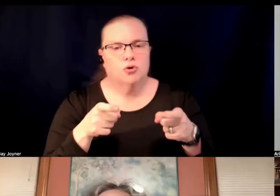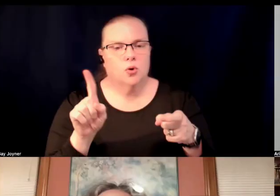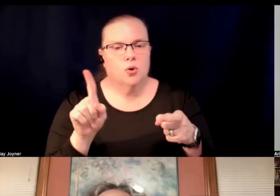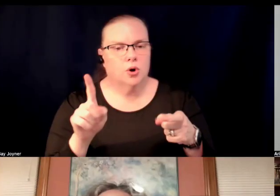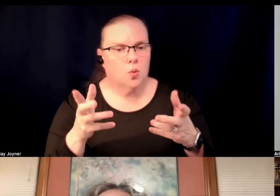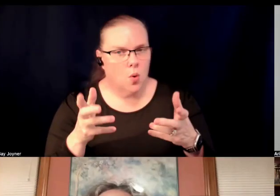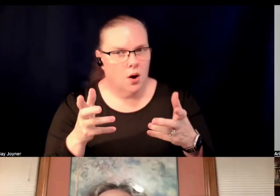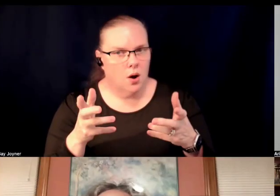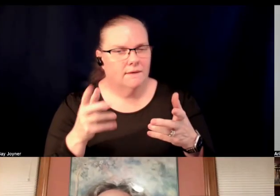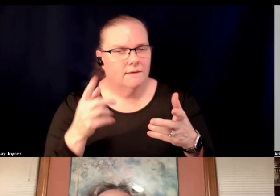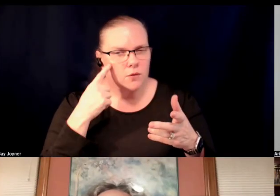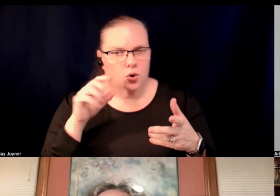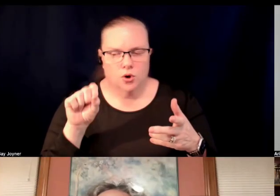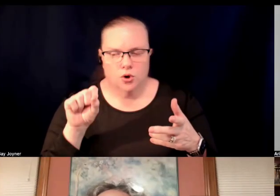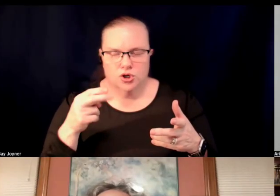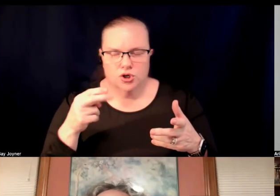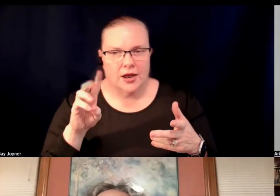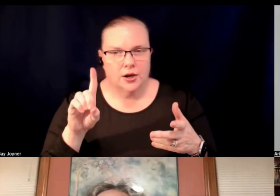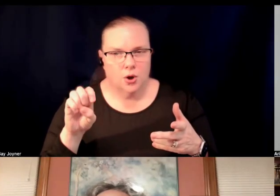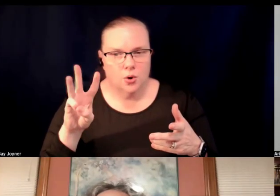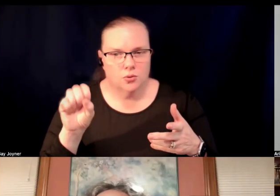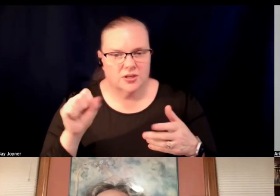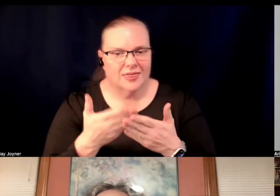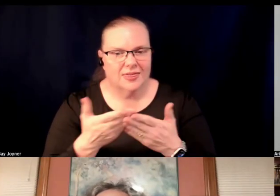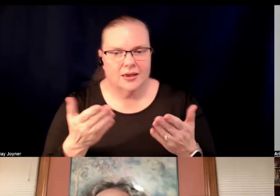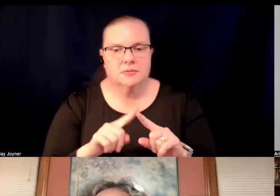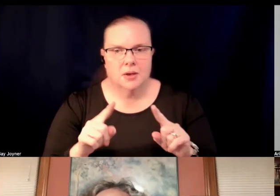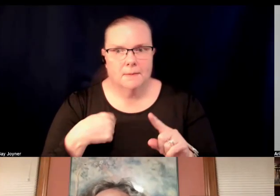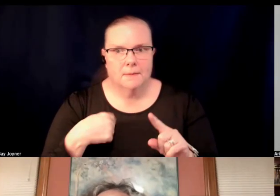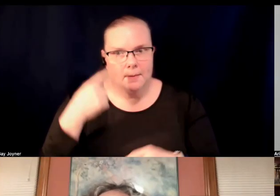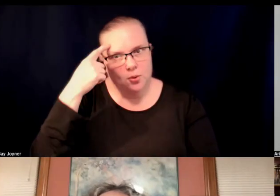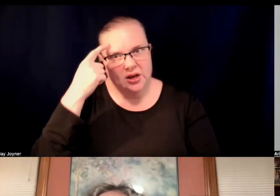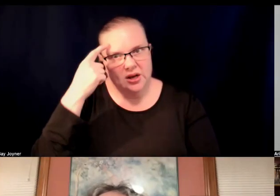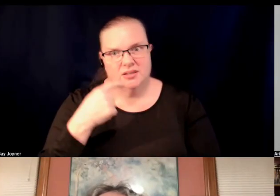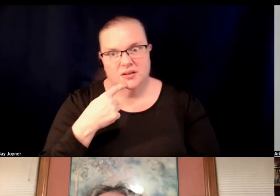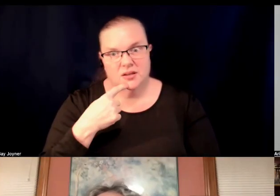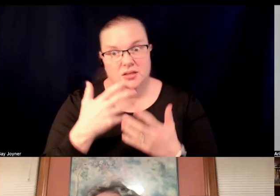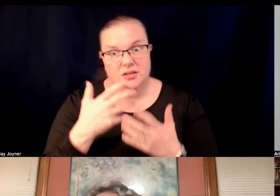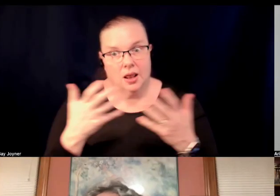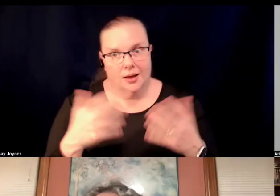and it just my brain's like it's a lot. It's a lot.